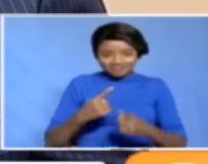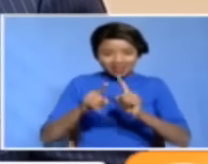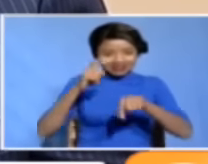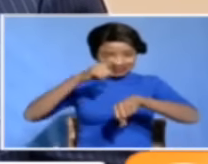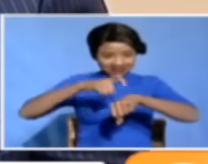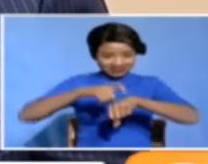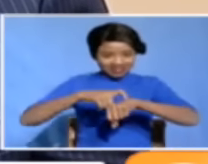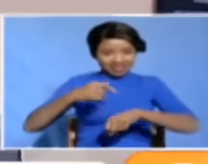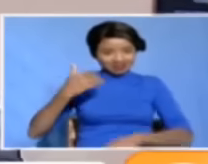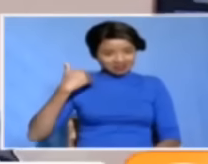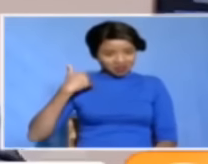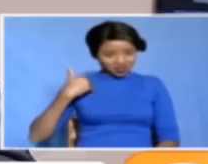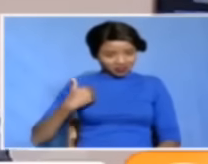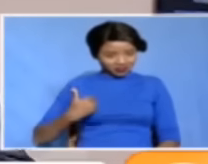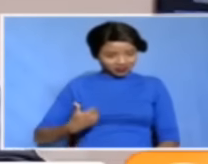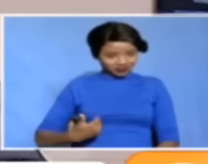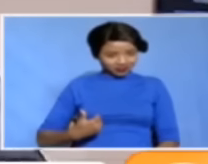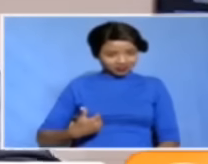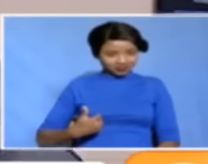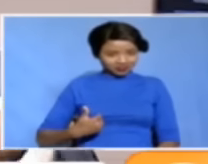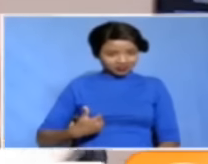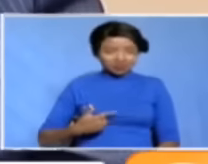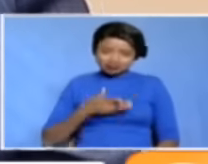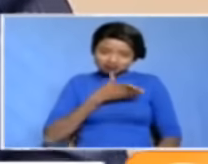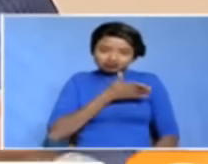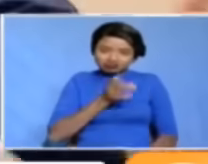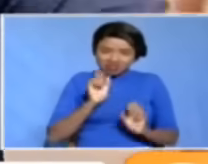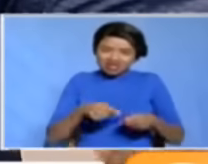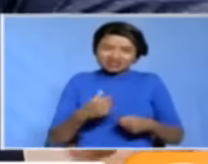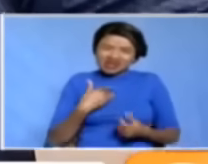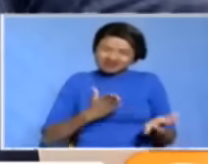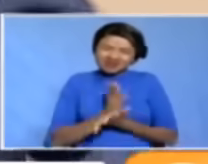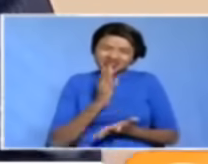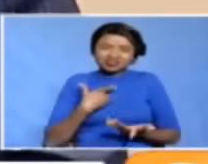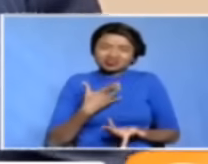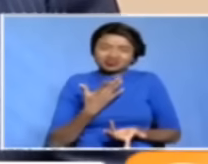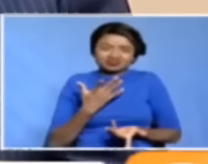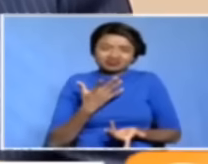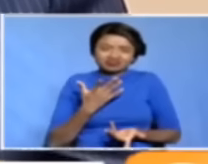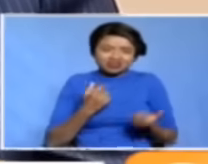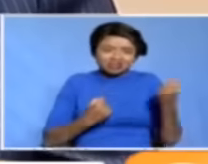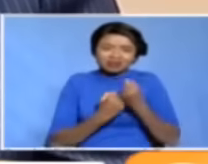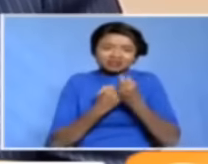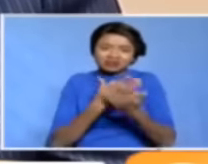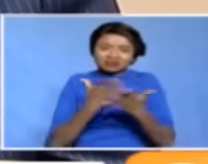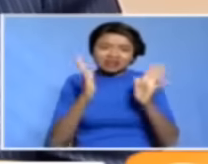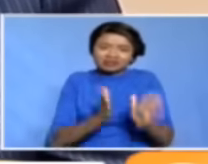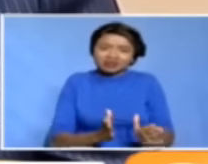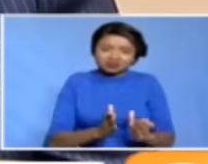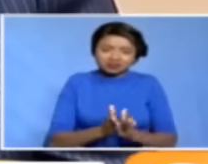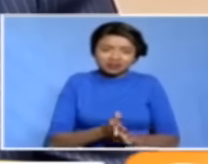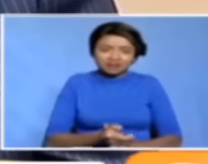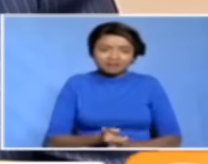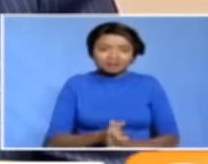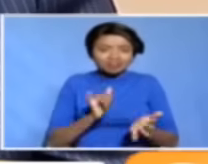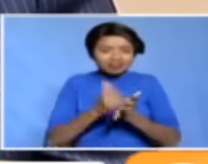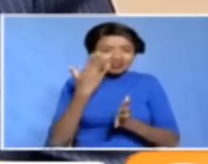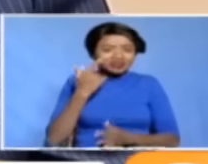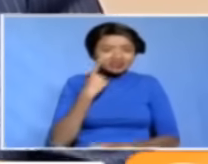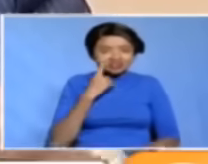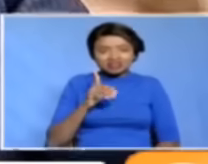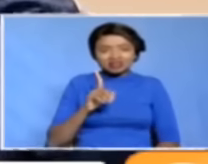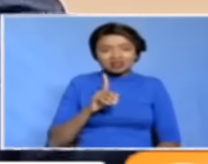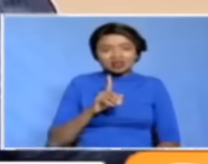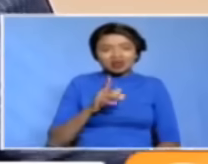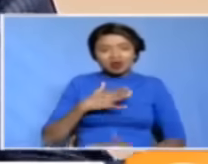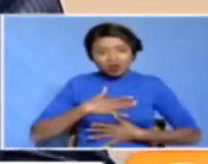right within your party ranks to do yes, what he wants. Yes, no, yeah, he and can. He can support. Yes, and that's why... Okay. That's why we have no problem. That's why you see Honorable Alfred Kitere speaking,